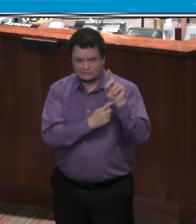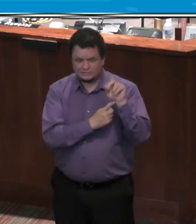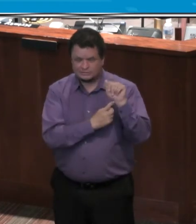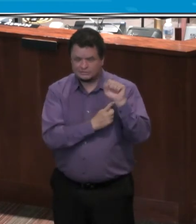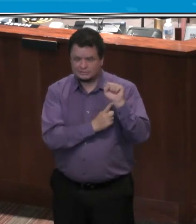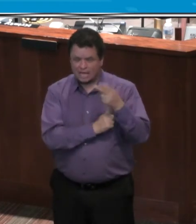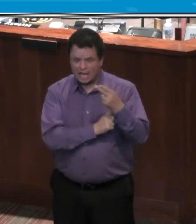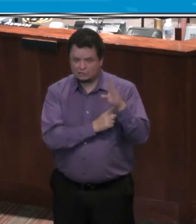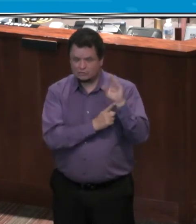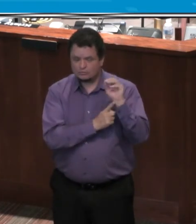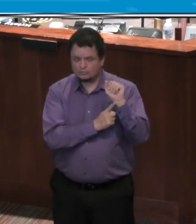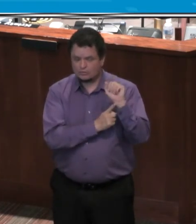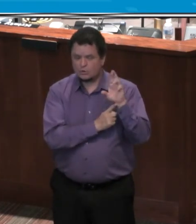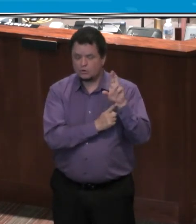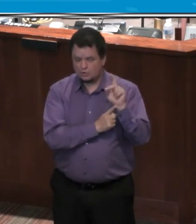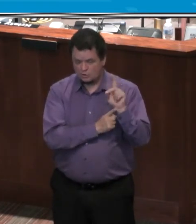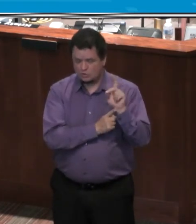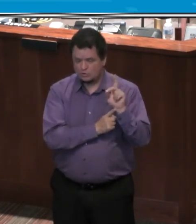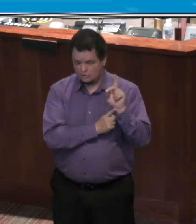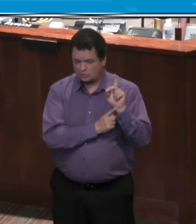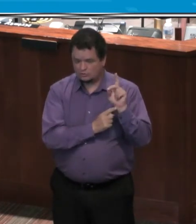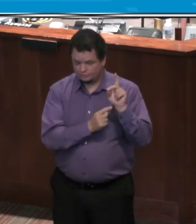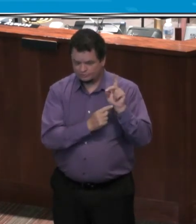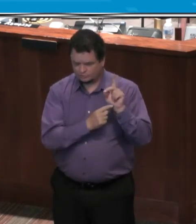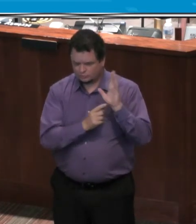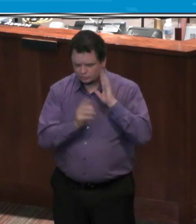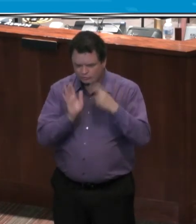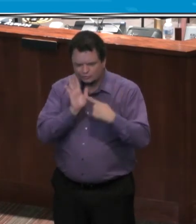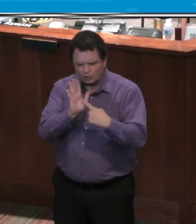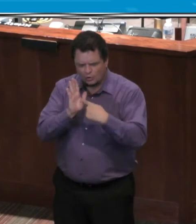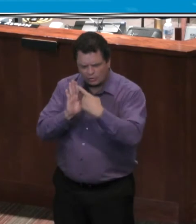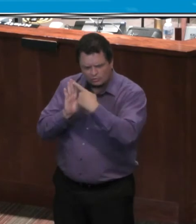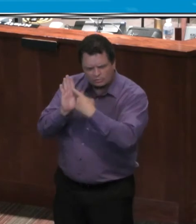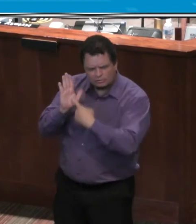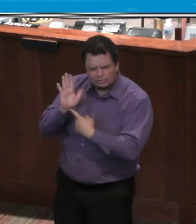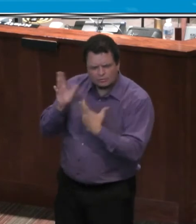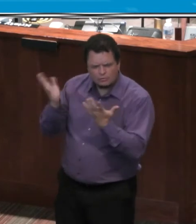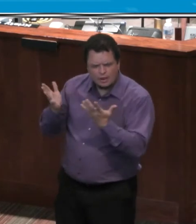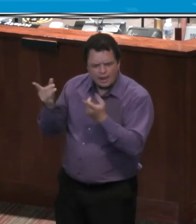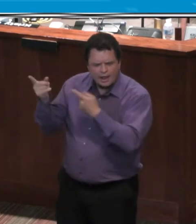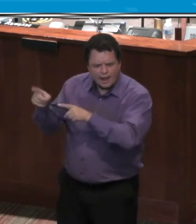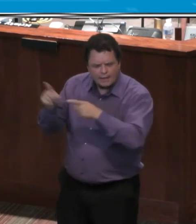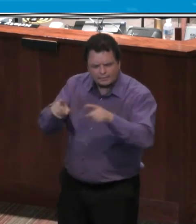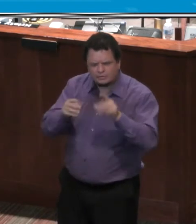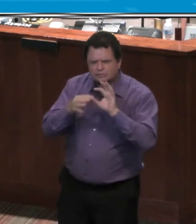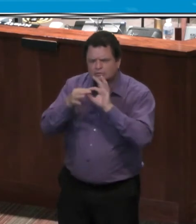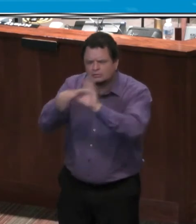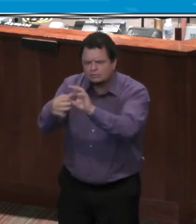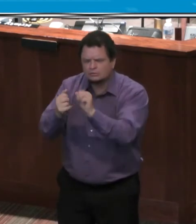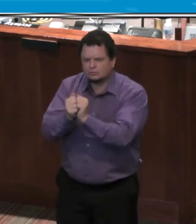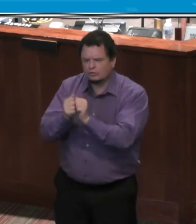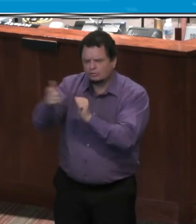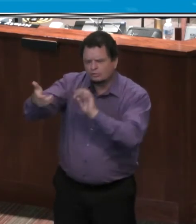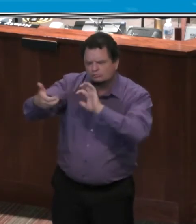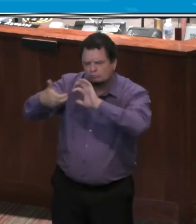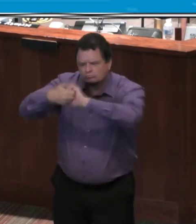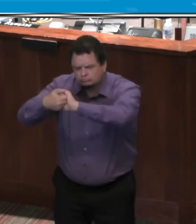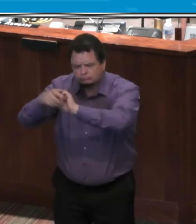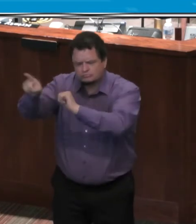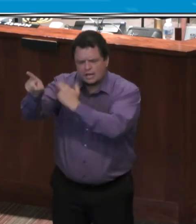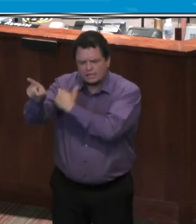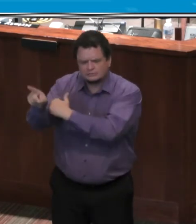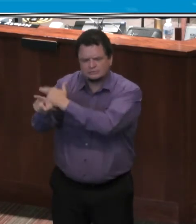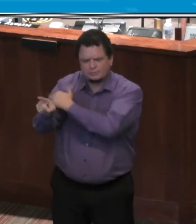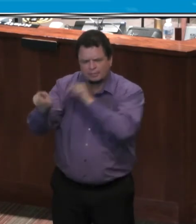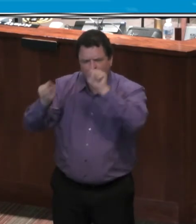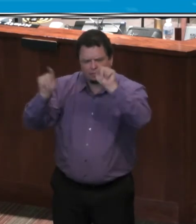as some new features that we're working on in partnership with our hospitals. And we will also provide an update around